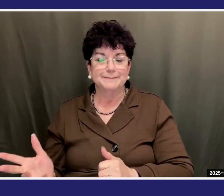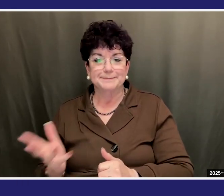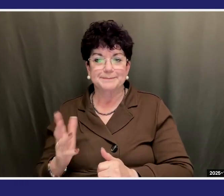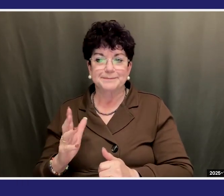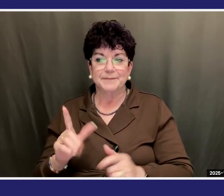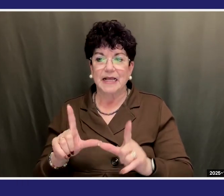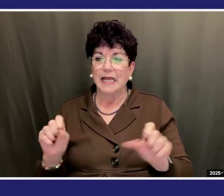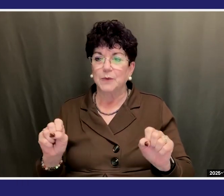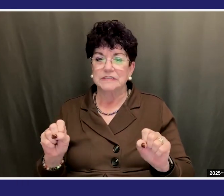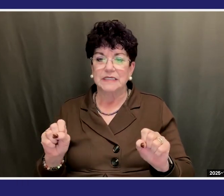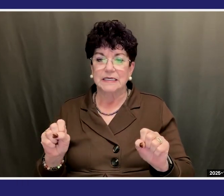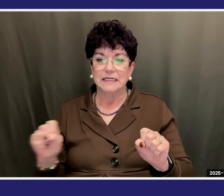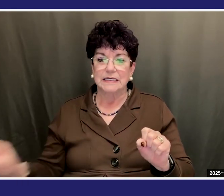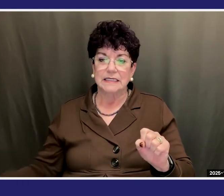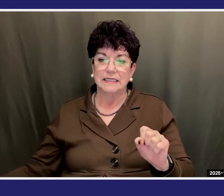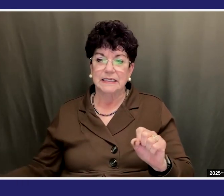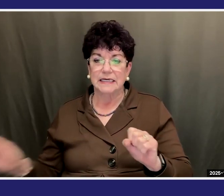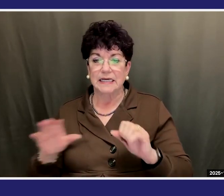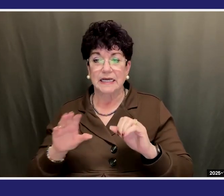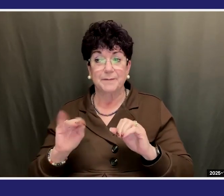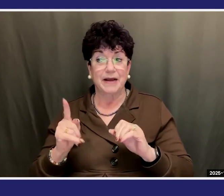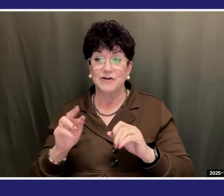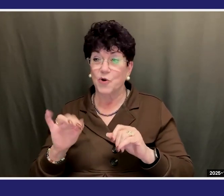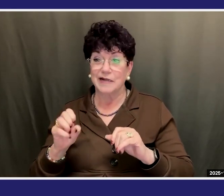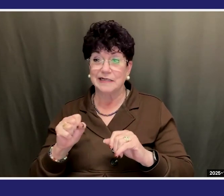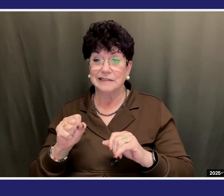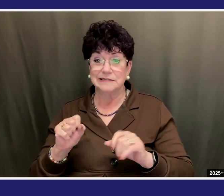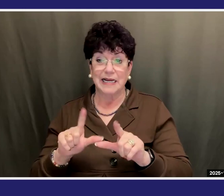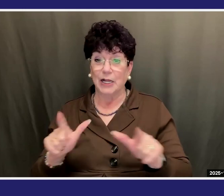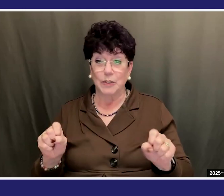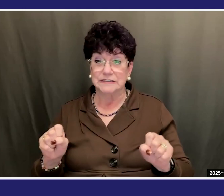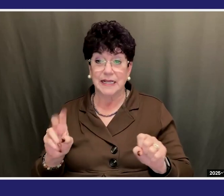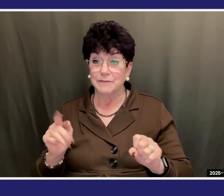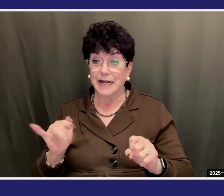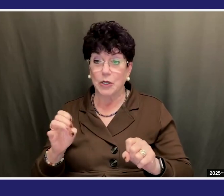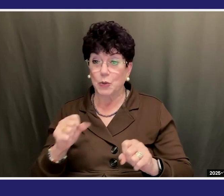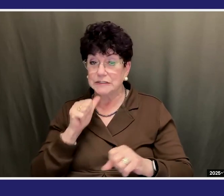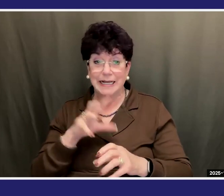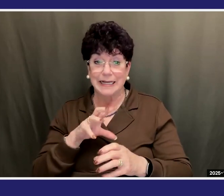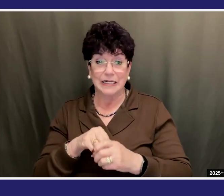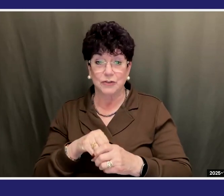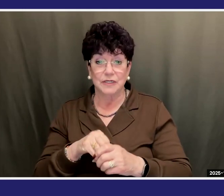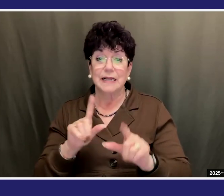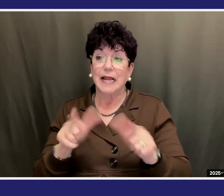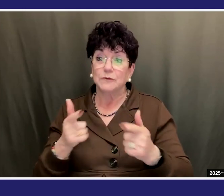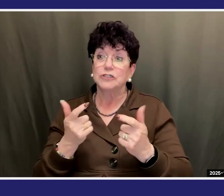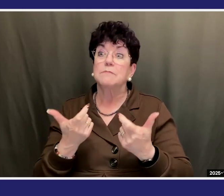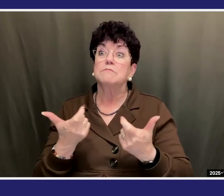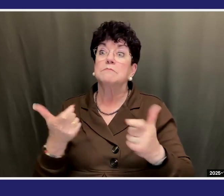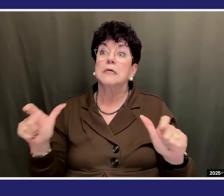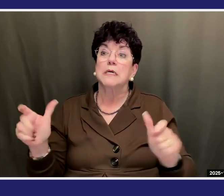linguistic minorities were not in there, and I would love to see that included explicitly. Language is a huge factor